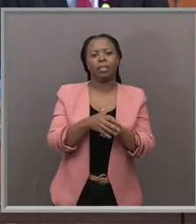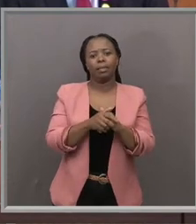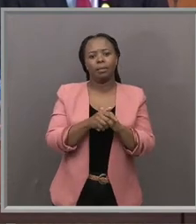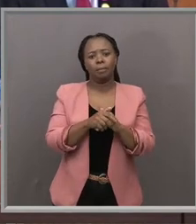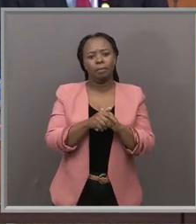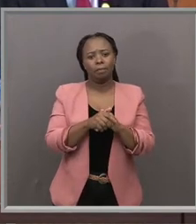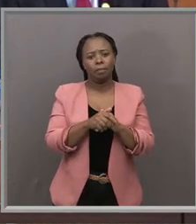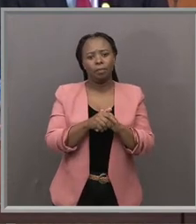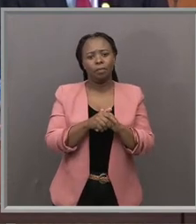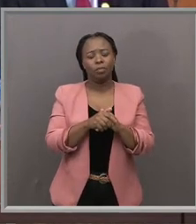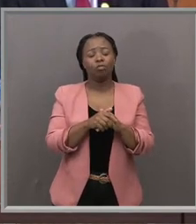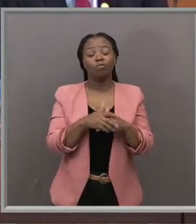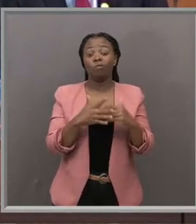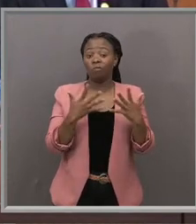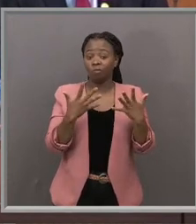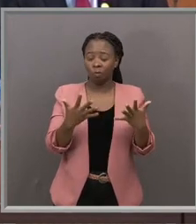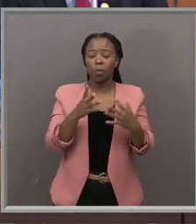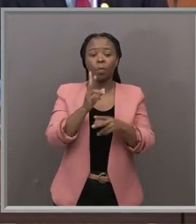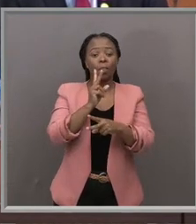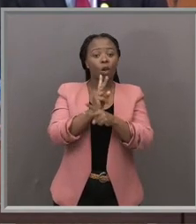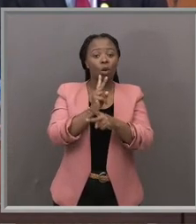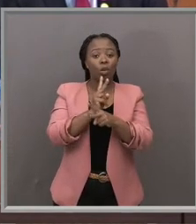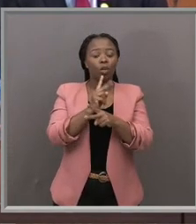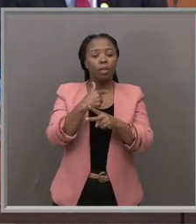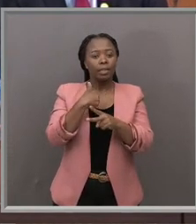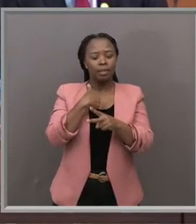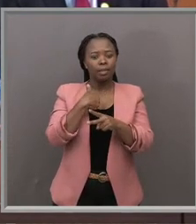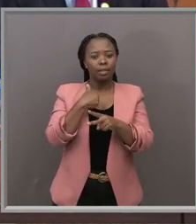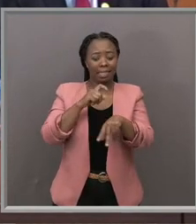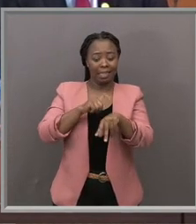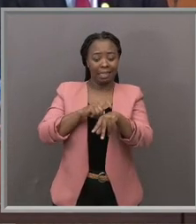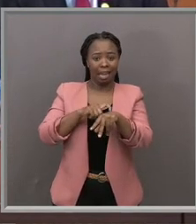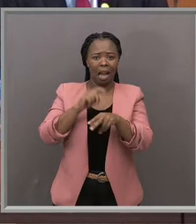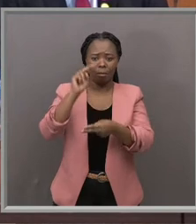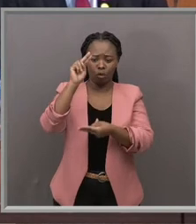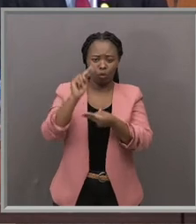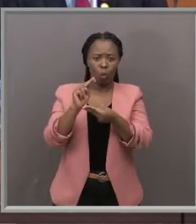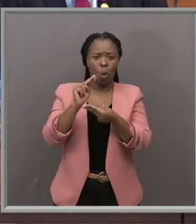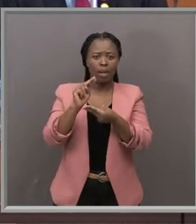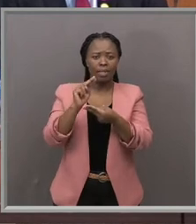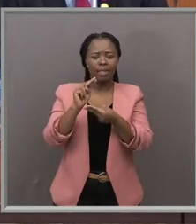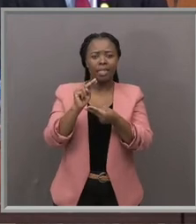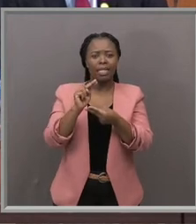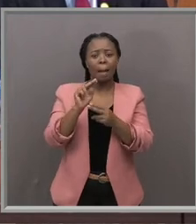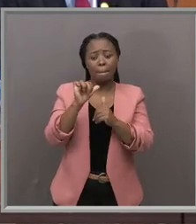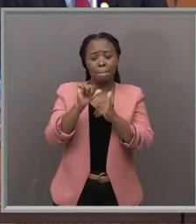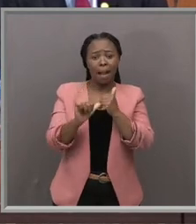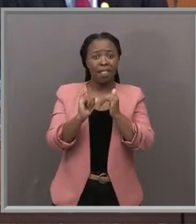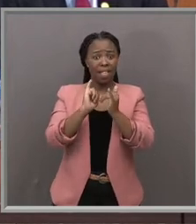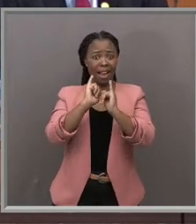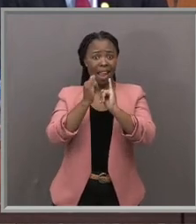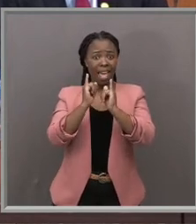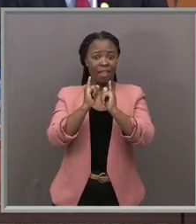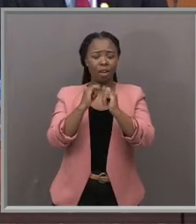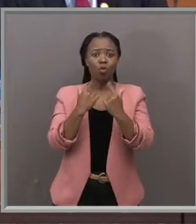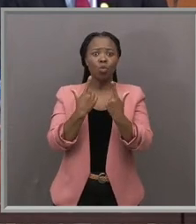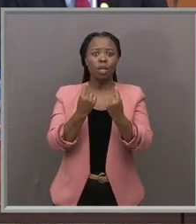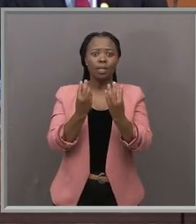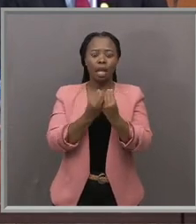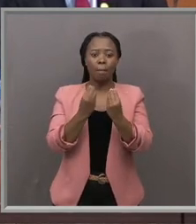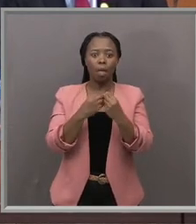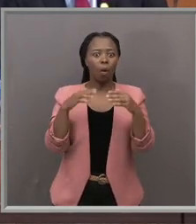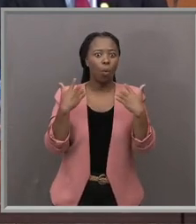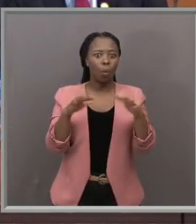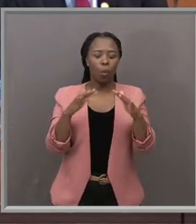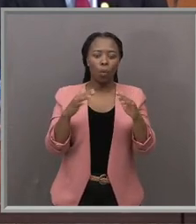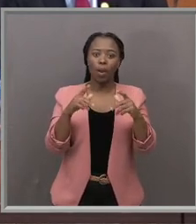We have also done something in the shortest space of time in 11 months that was unimaginable. We have expanded